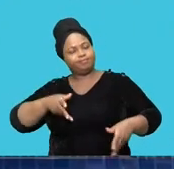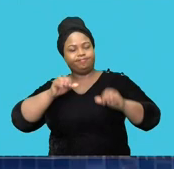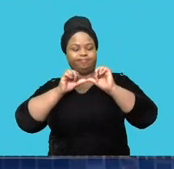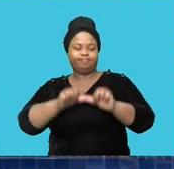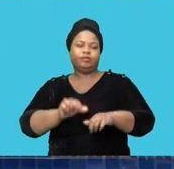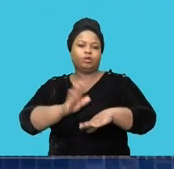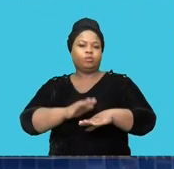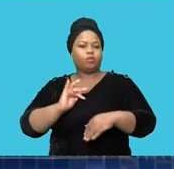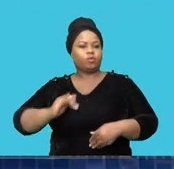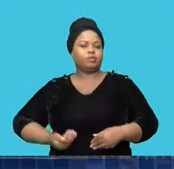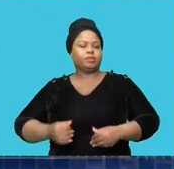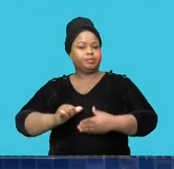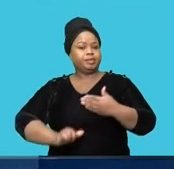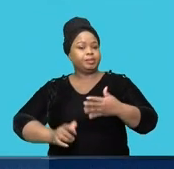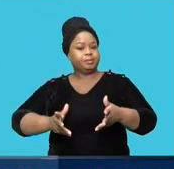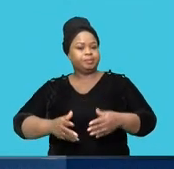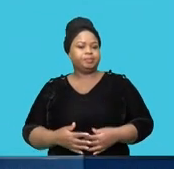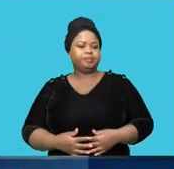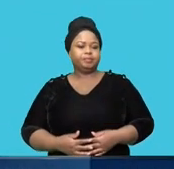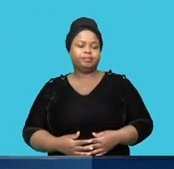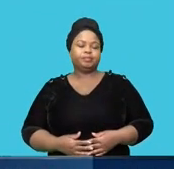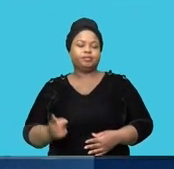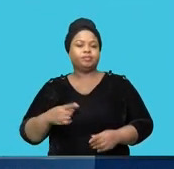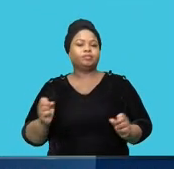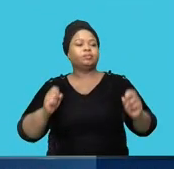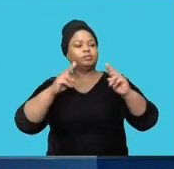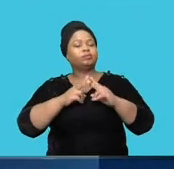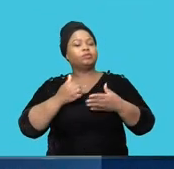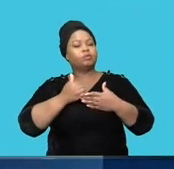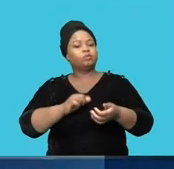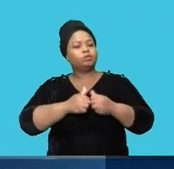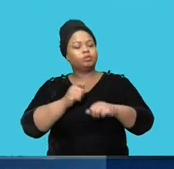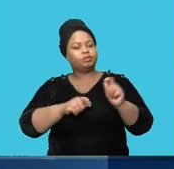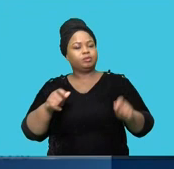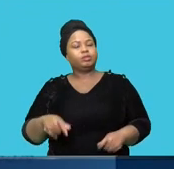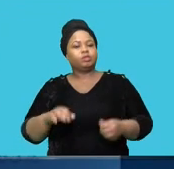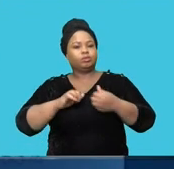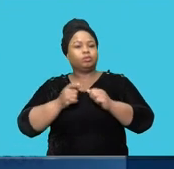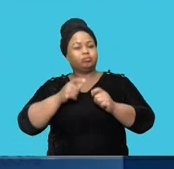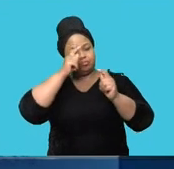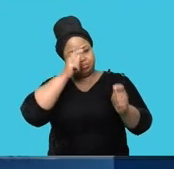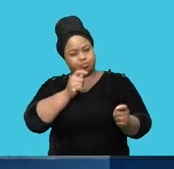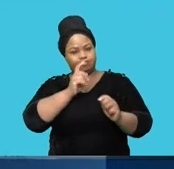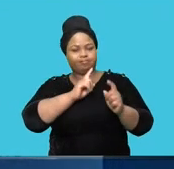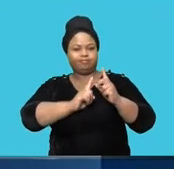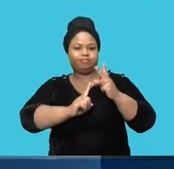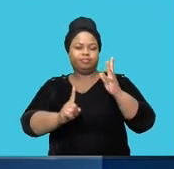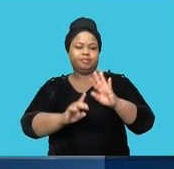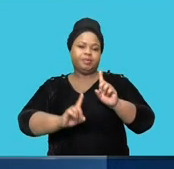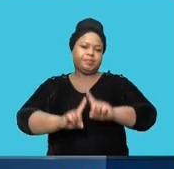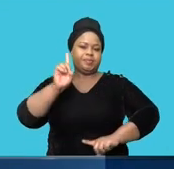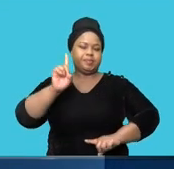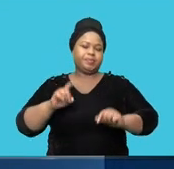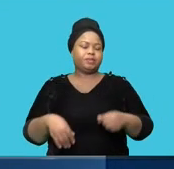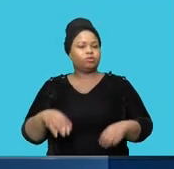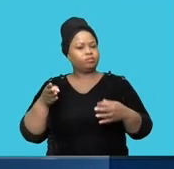of women's sport in Women's Month and beyond. This summit helps athletes to transform their sports recognition into a successful